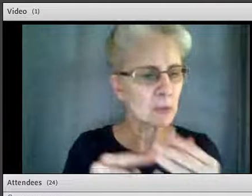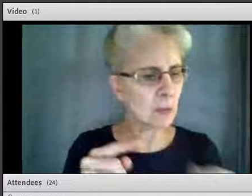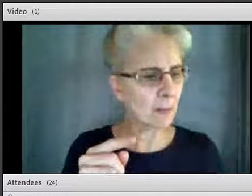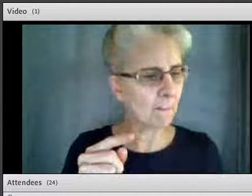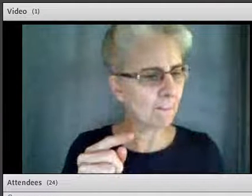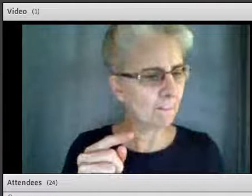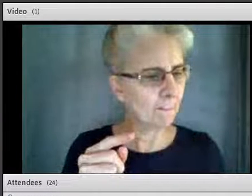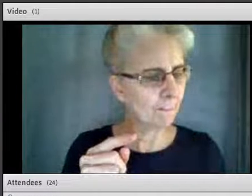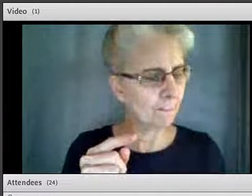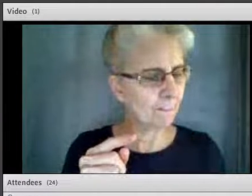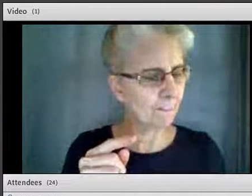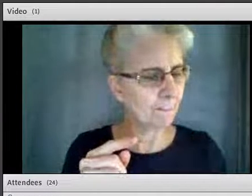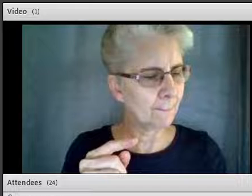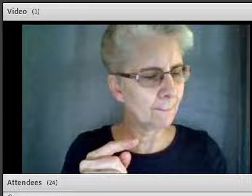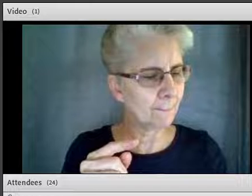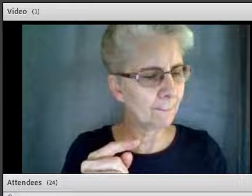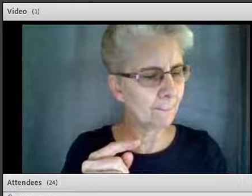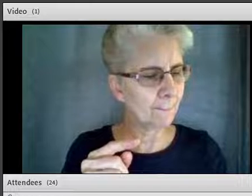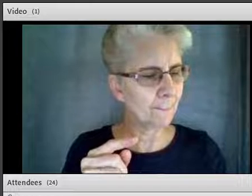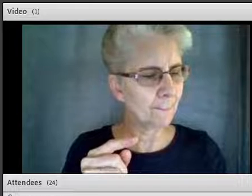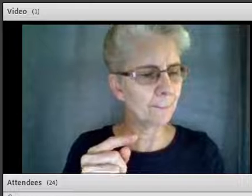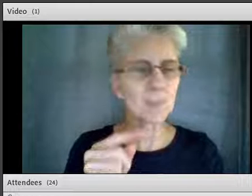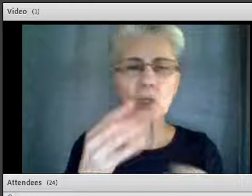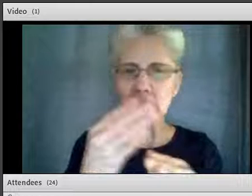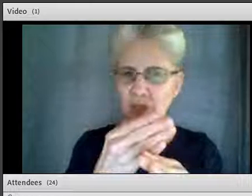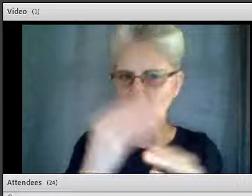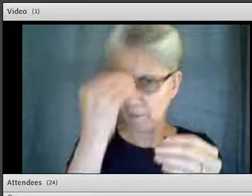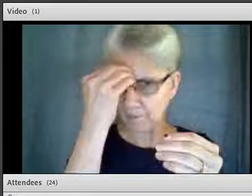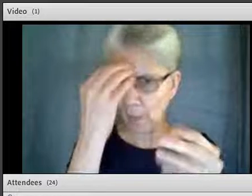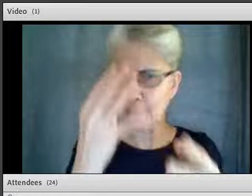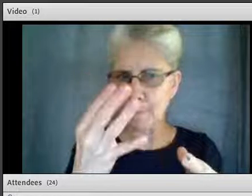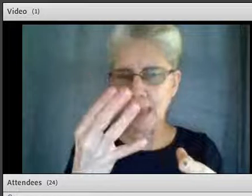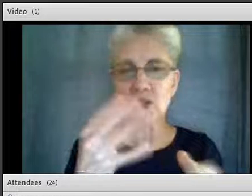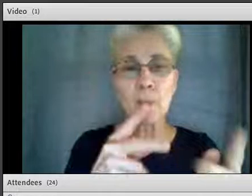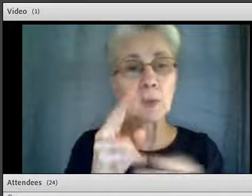To share information patrons can use to improve their lives.